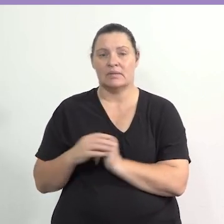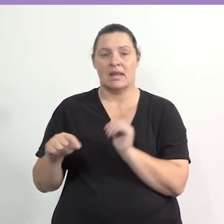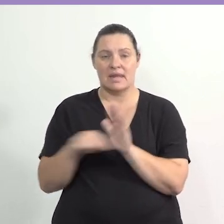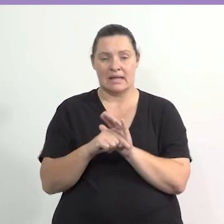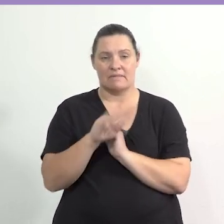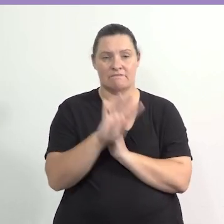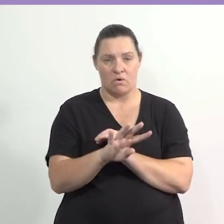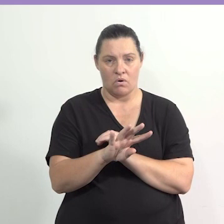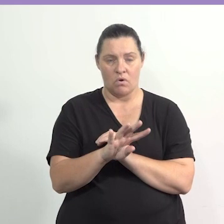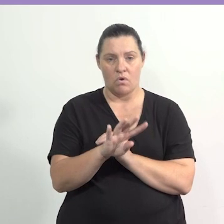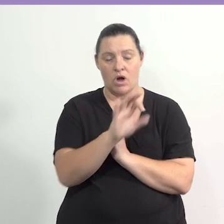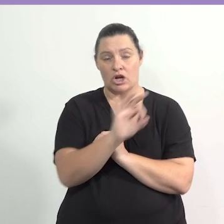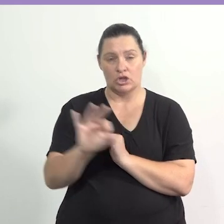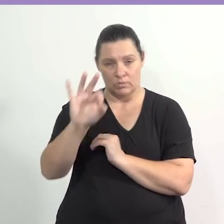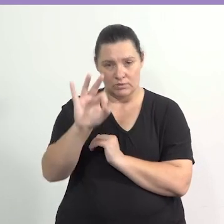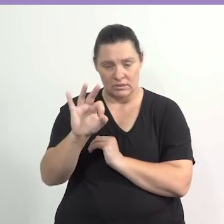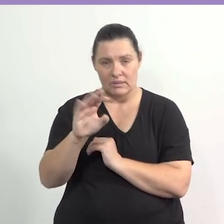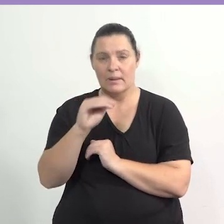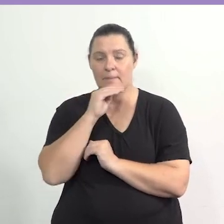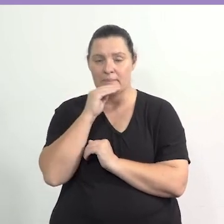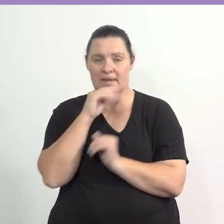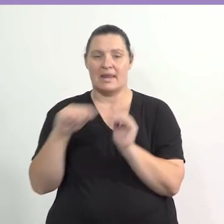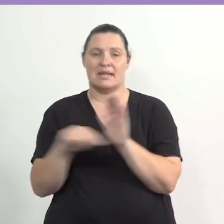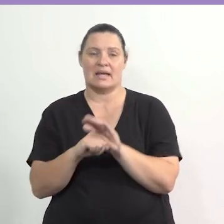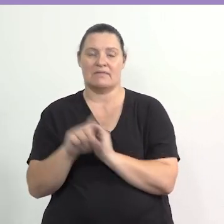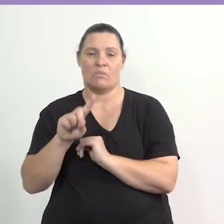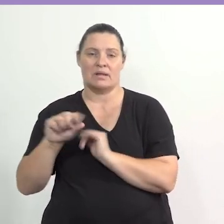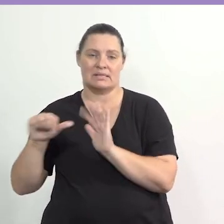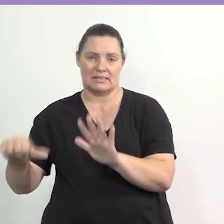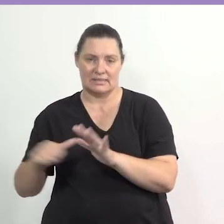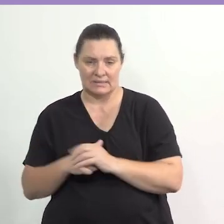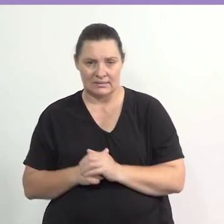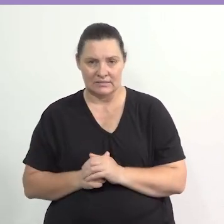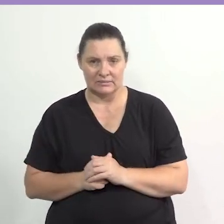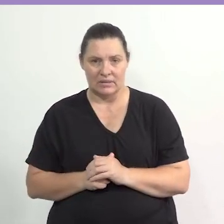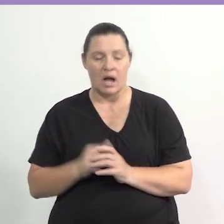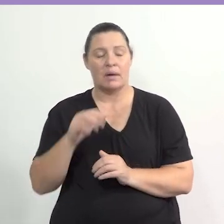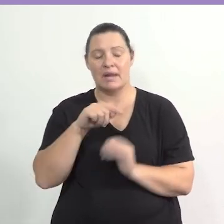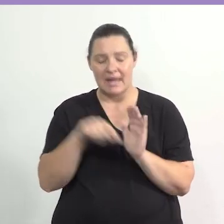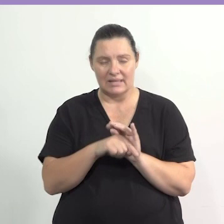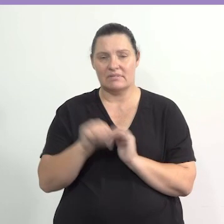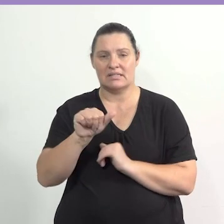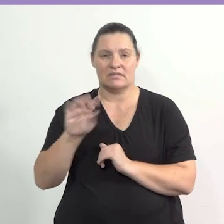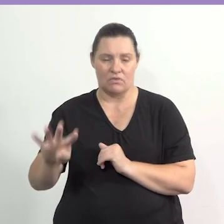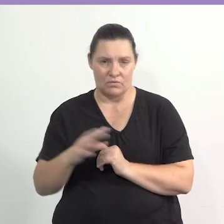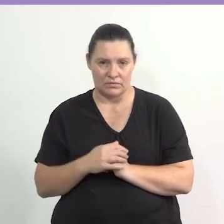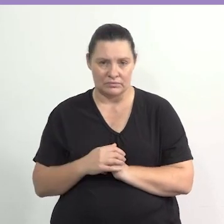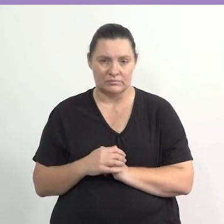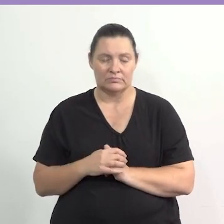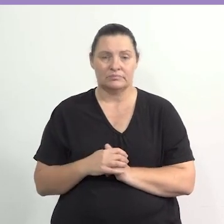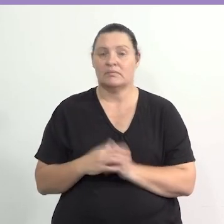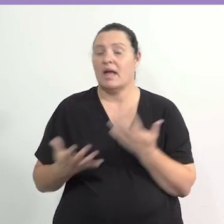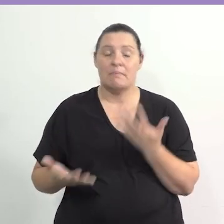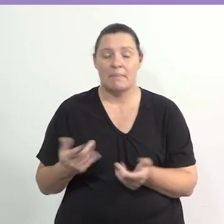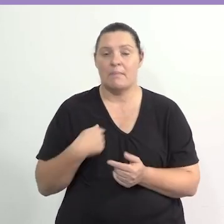that negative 4 cubed is going to be negative 64.